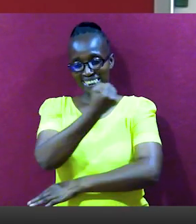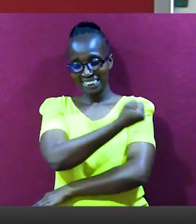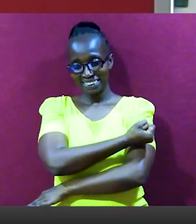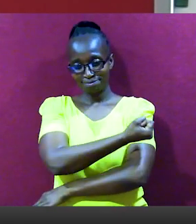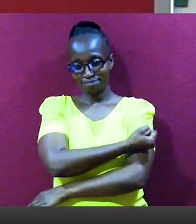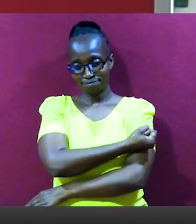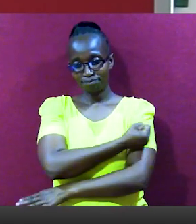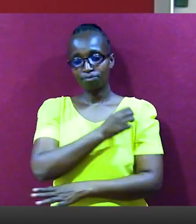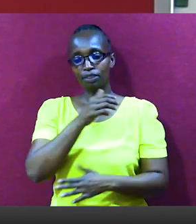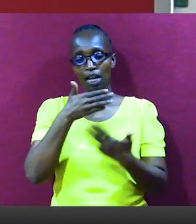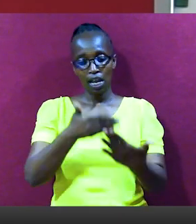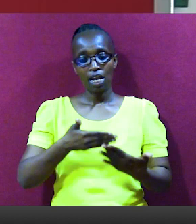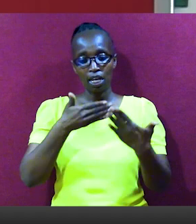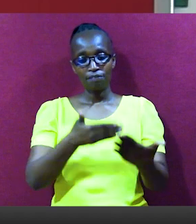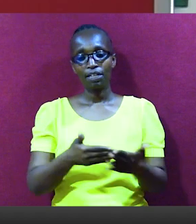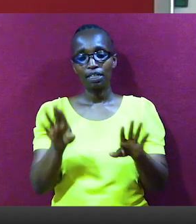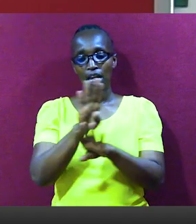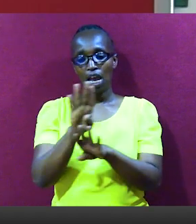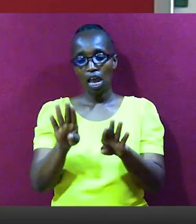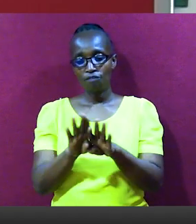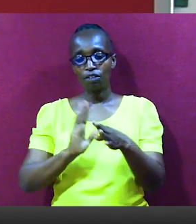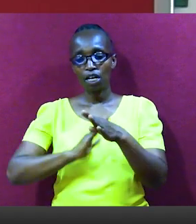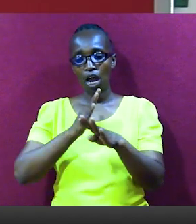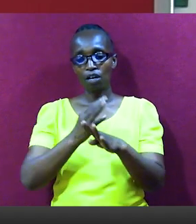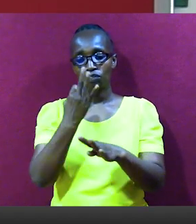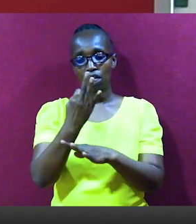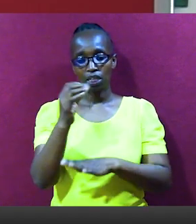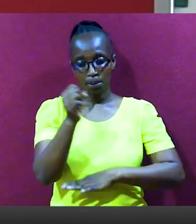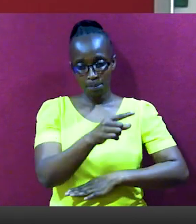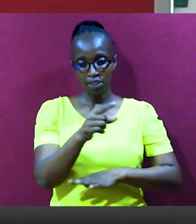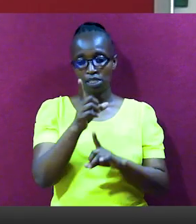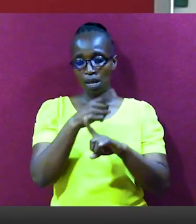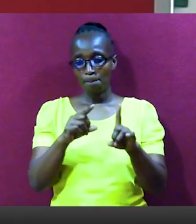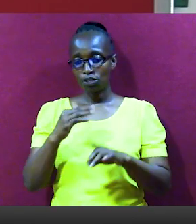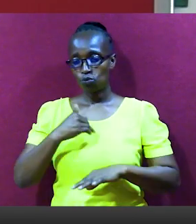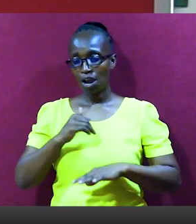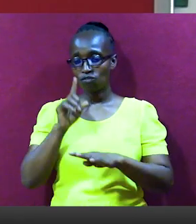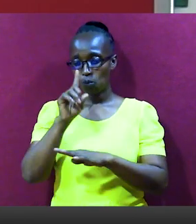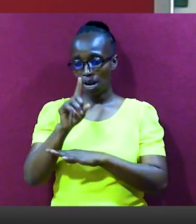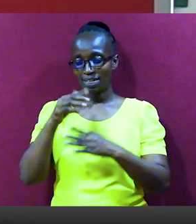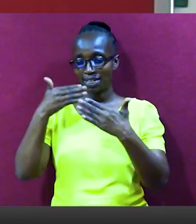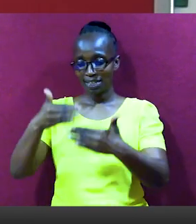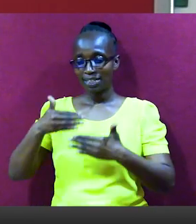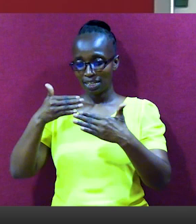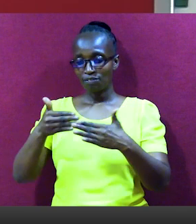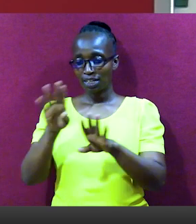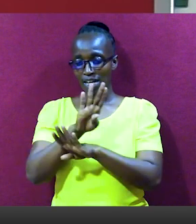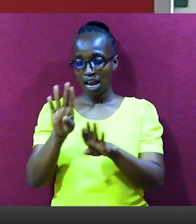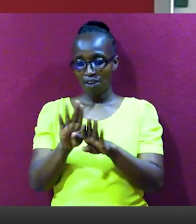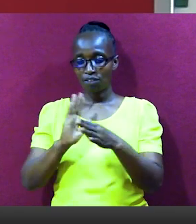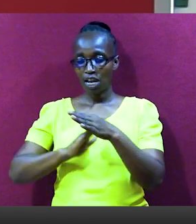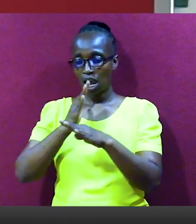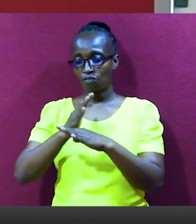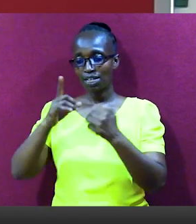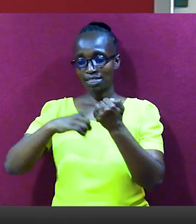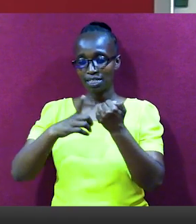they are given as an injection. There is one type that we used to give here in the clinic, which would be given every 3 months, but currently we have a different type,